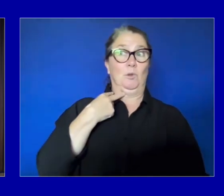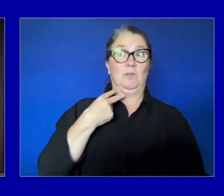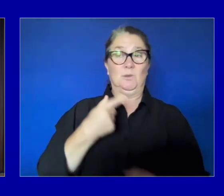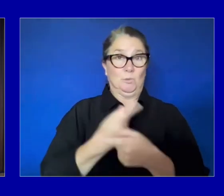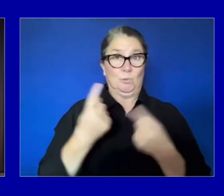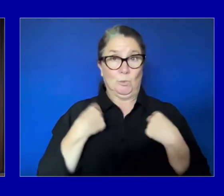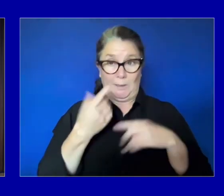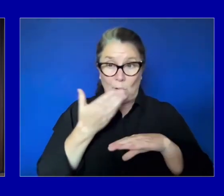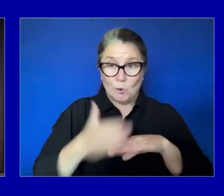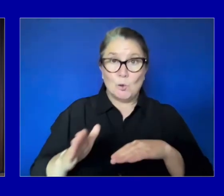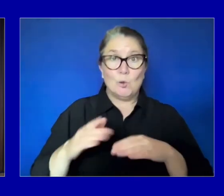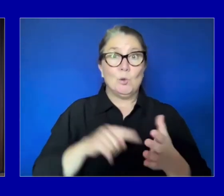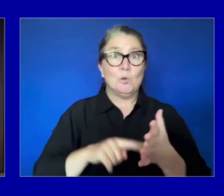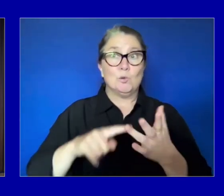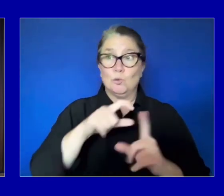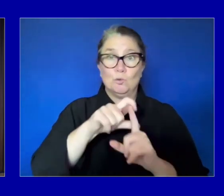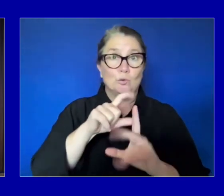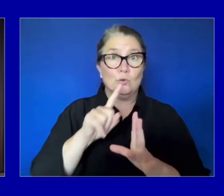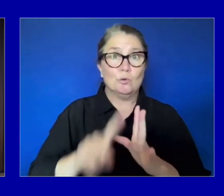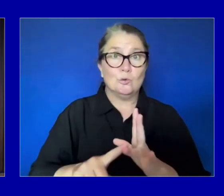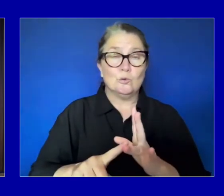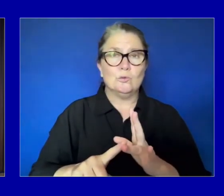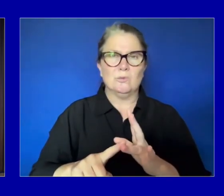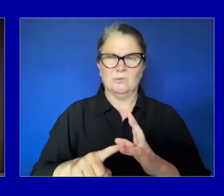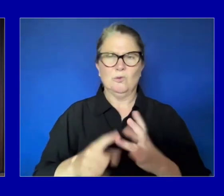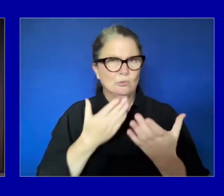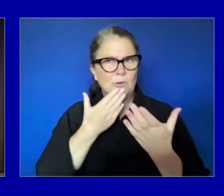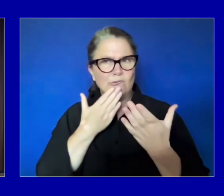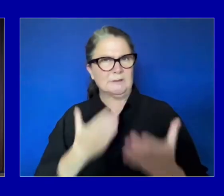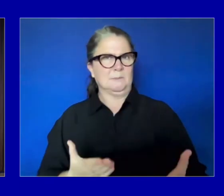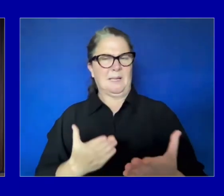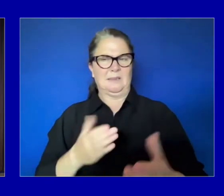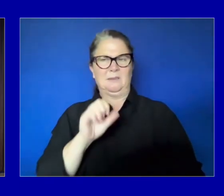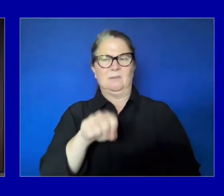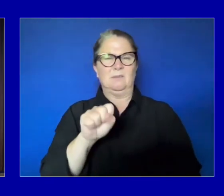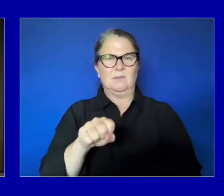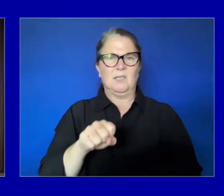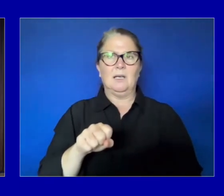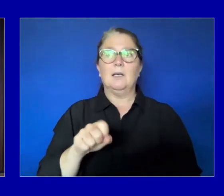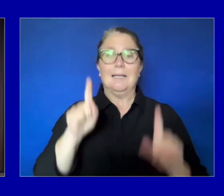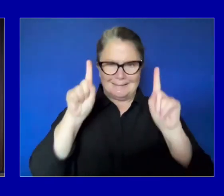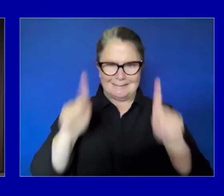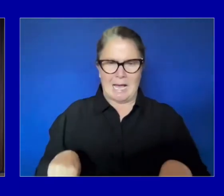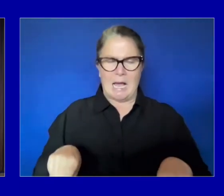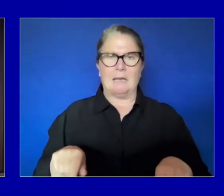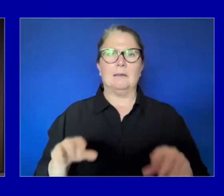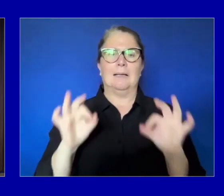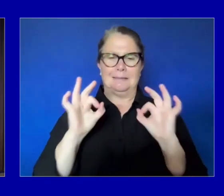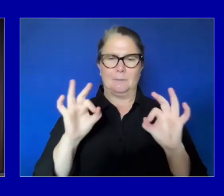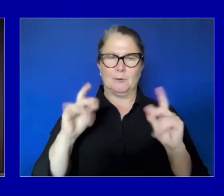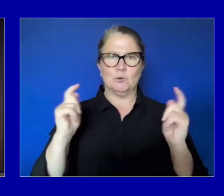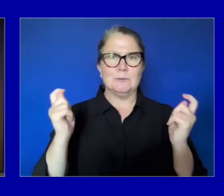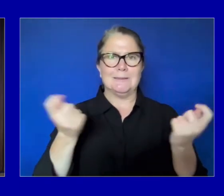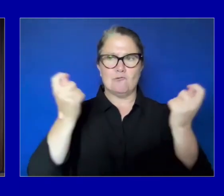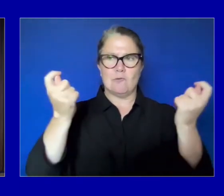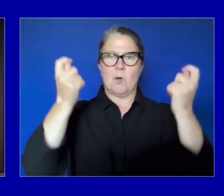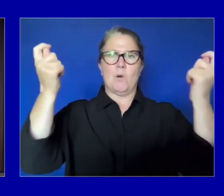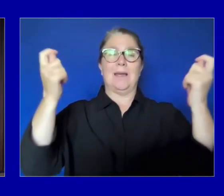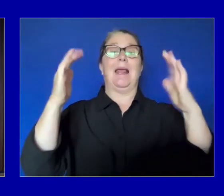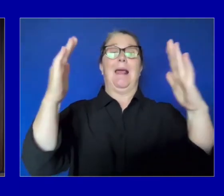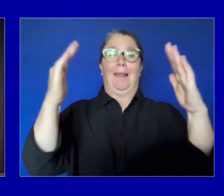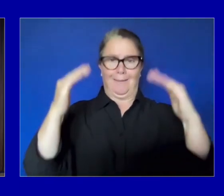Um, we, um, we're doing it with full respect. We do it. We open it with ceremony. Um, and then we, we burn, but we don't know